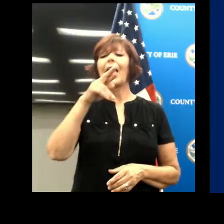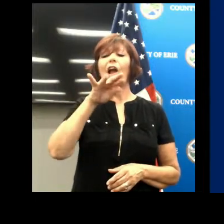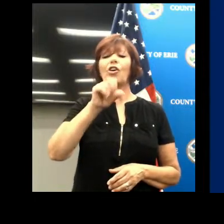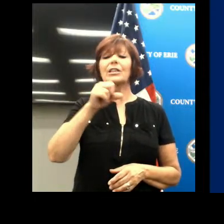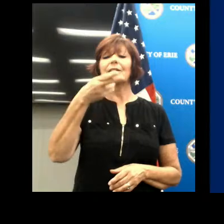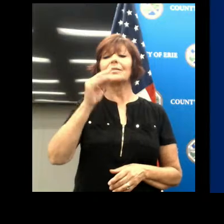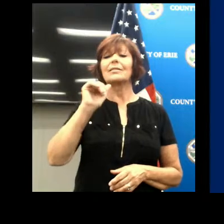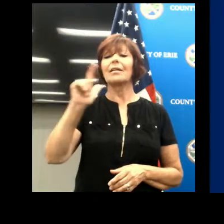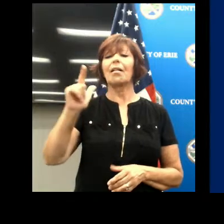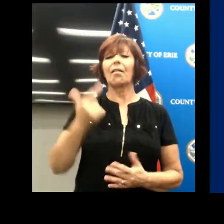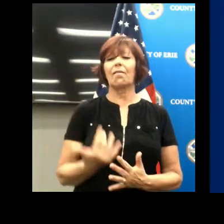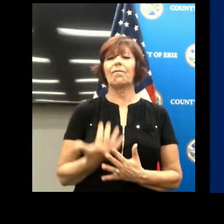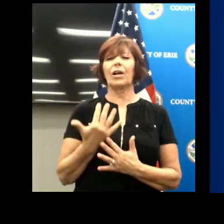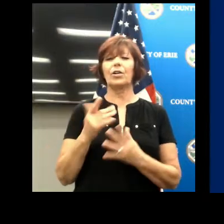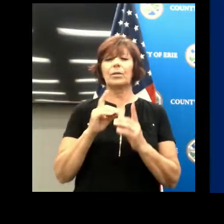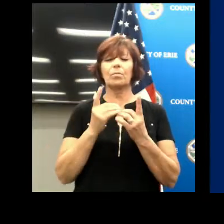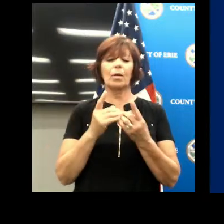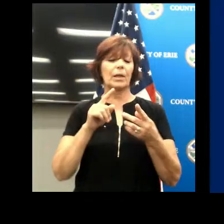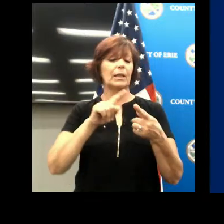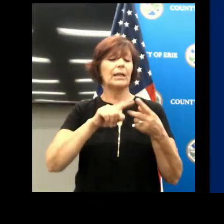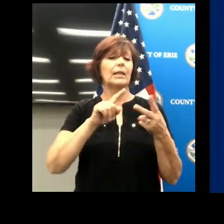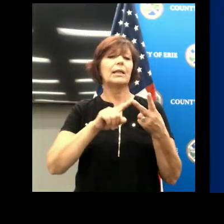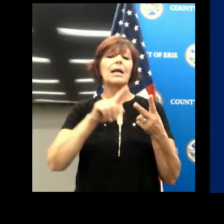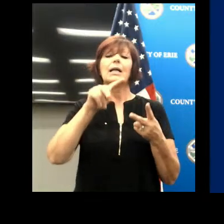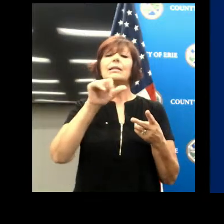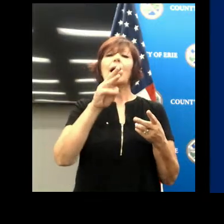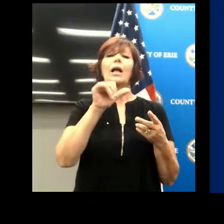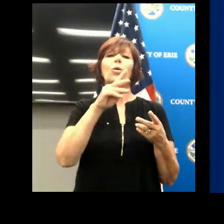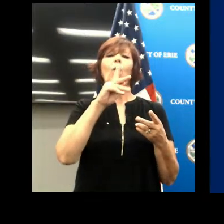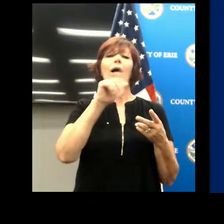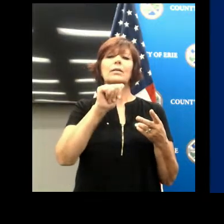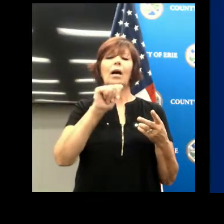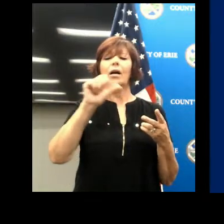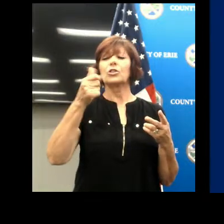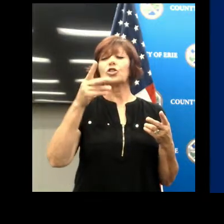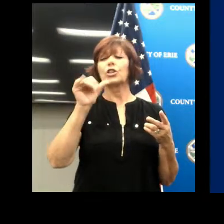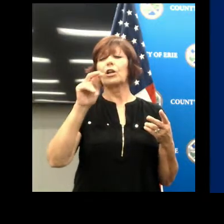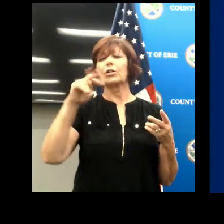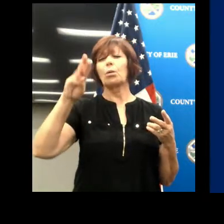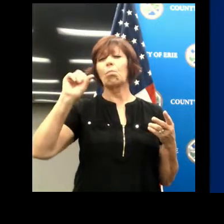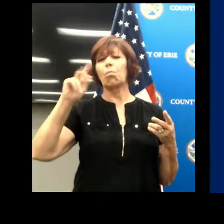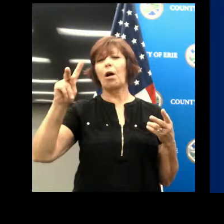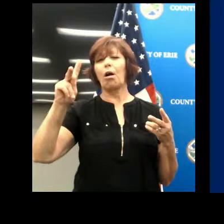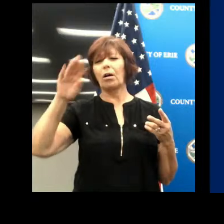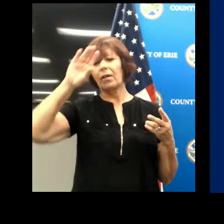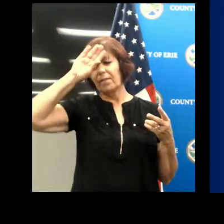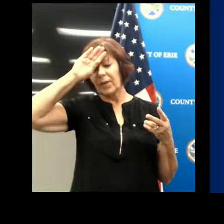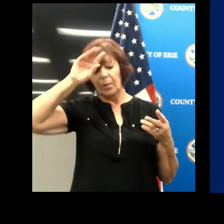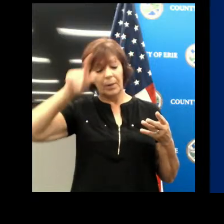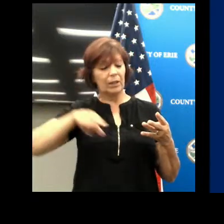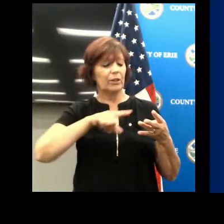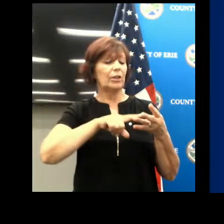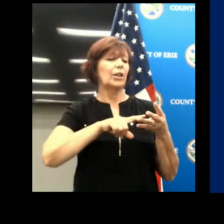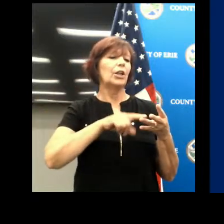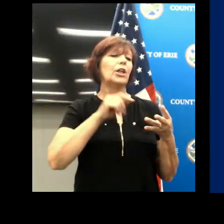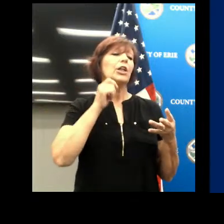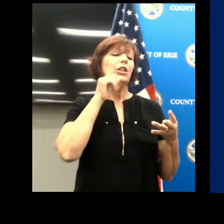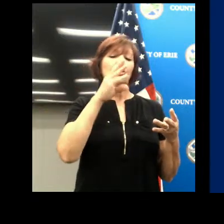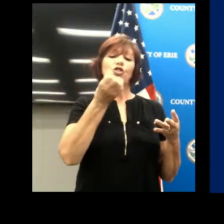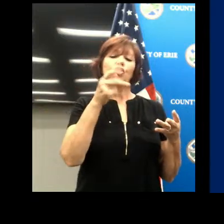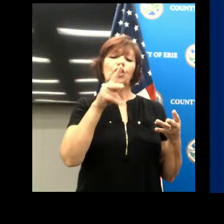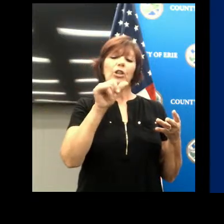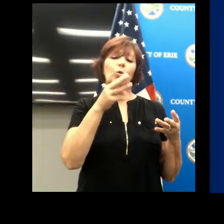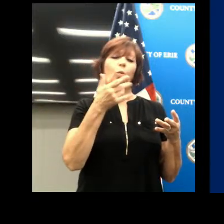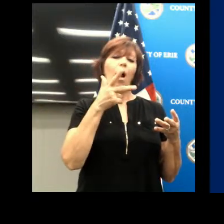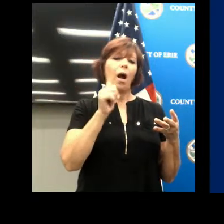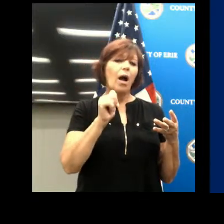Department, and then in Tonawanda at Sheridan Park Fire Department, and then following in September in Cheektowaga Senior Center and the